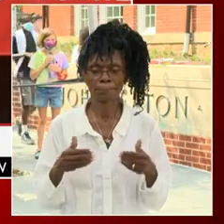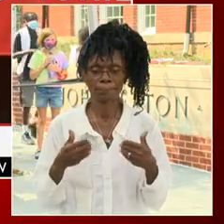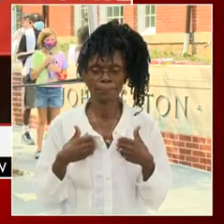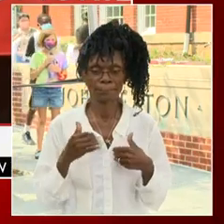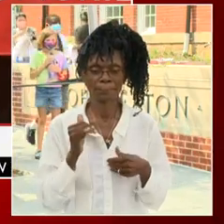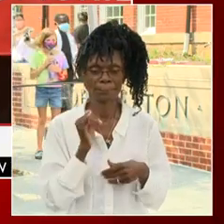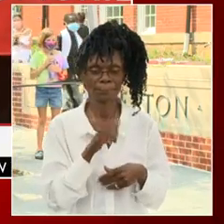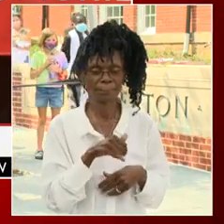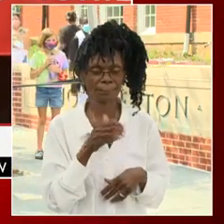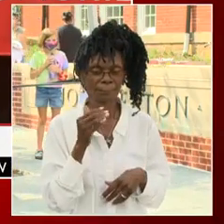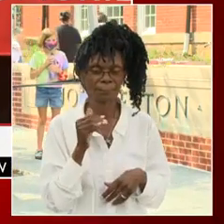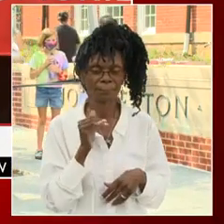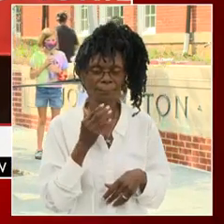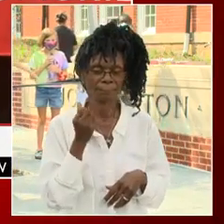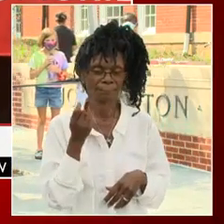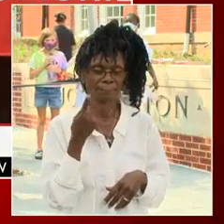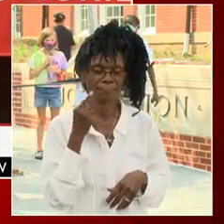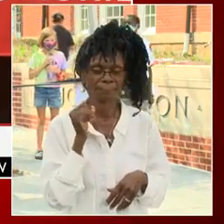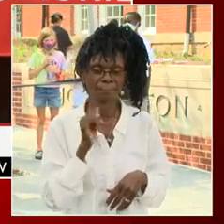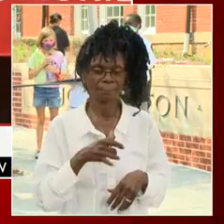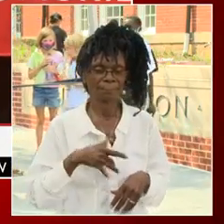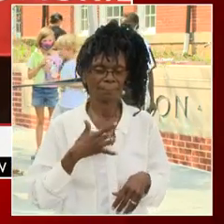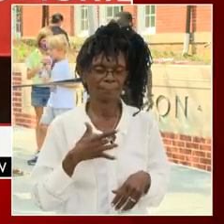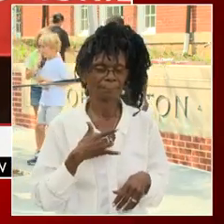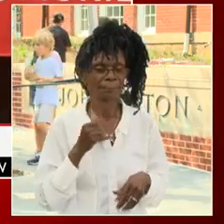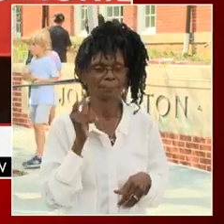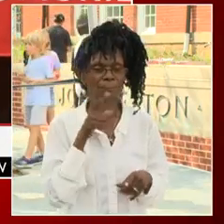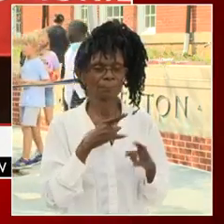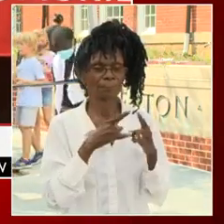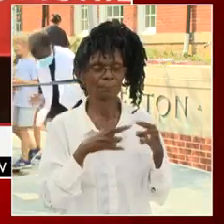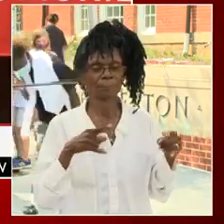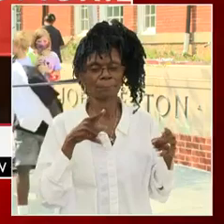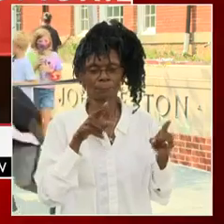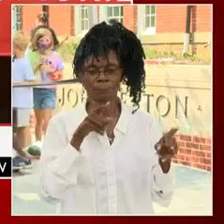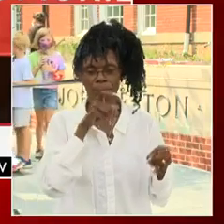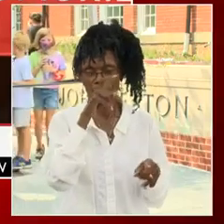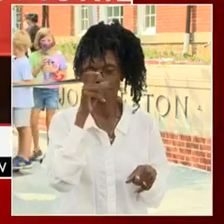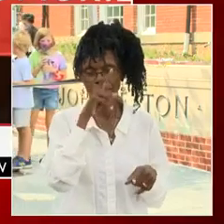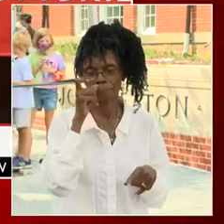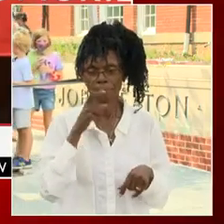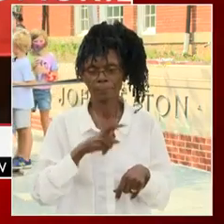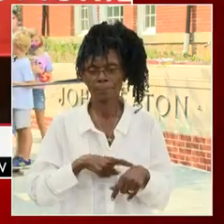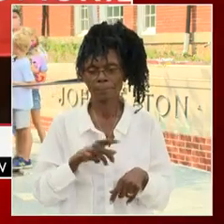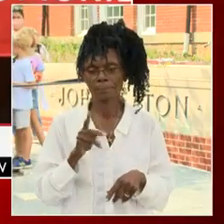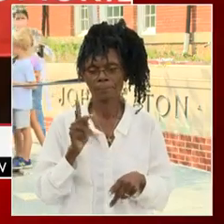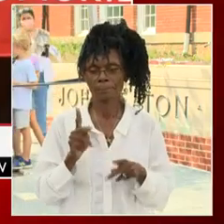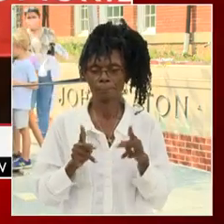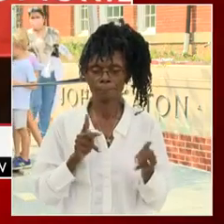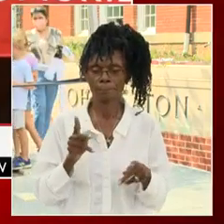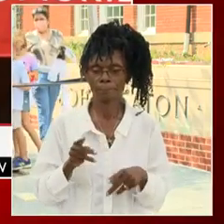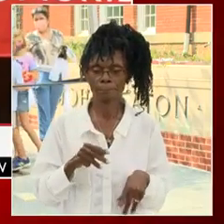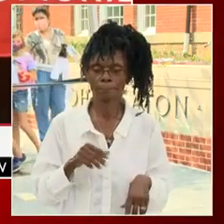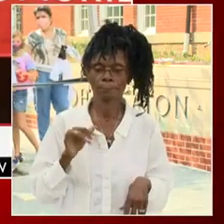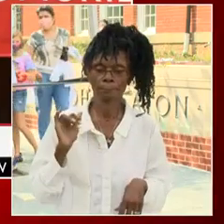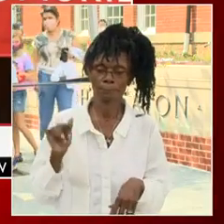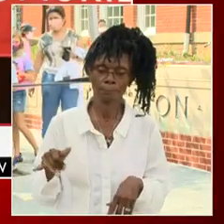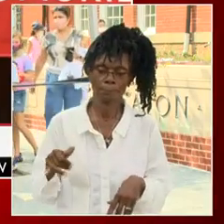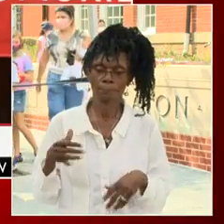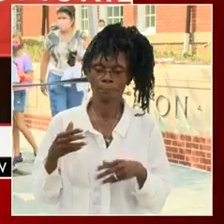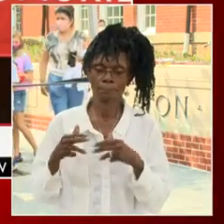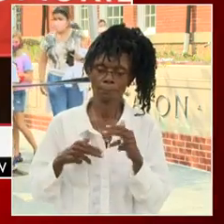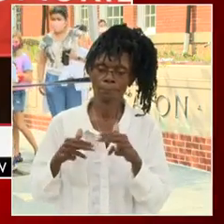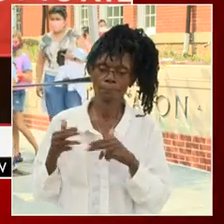Now, sometimes people say, well, a building is a building. Well, it's a beautiful building. It's a state-of-the-art